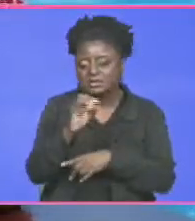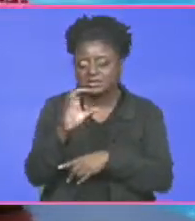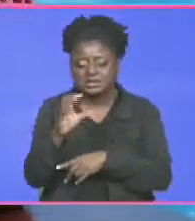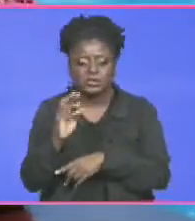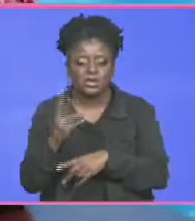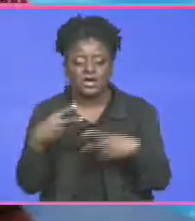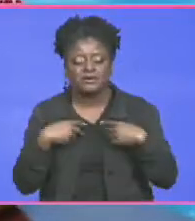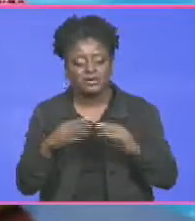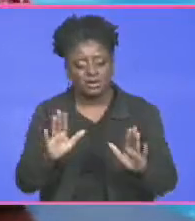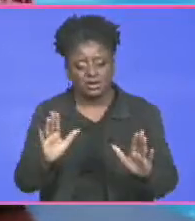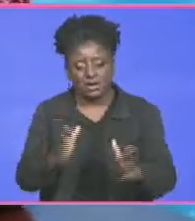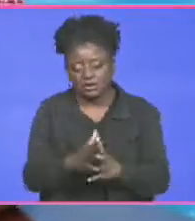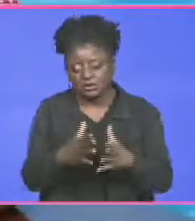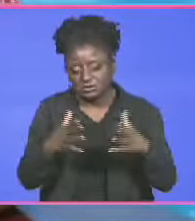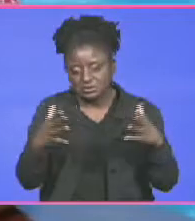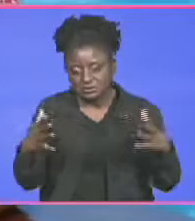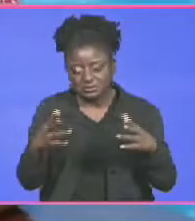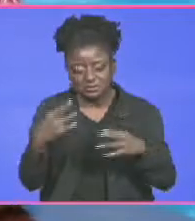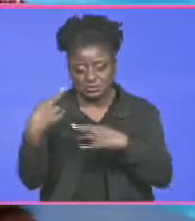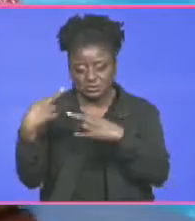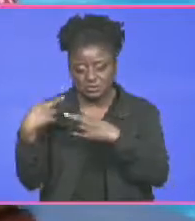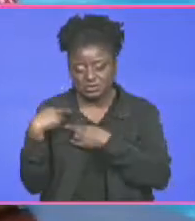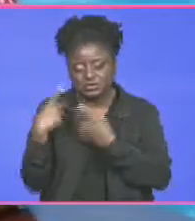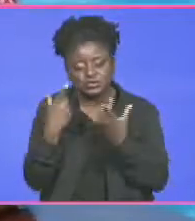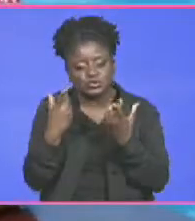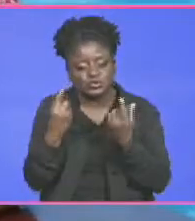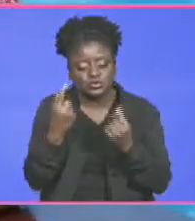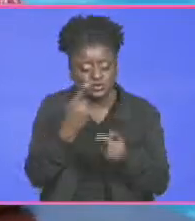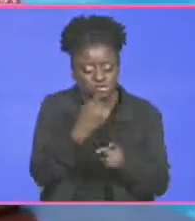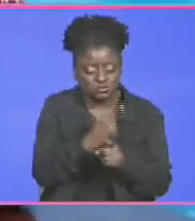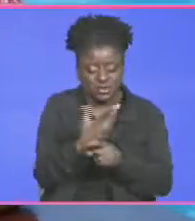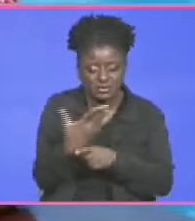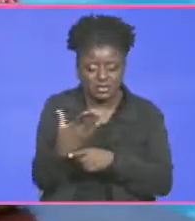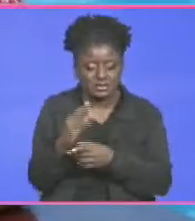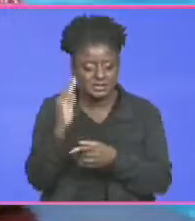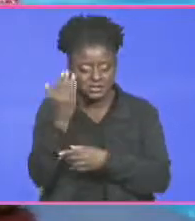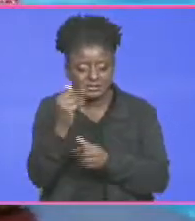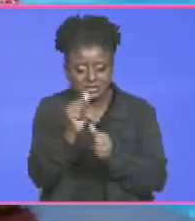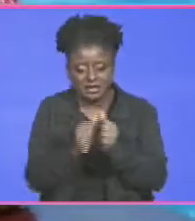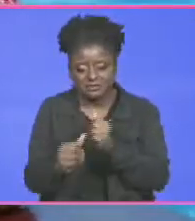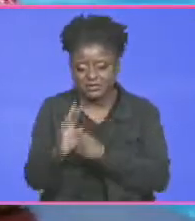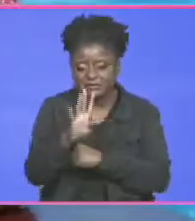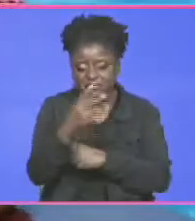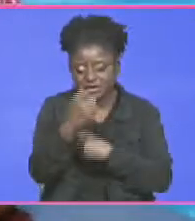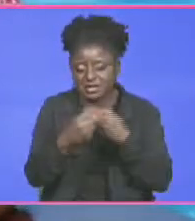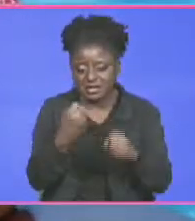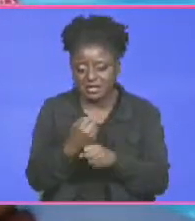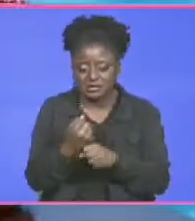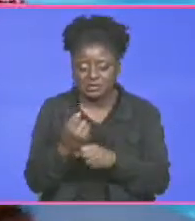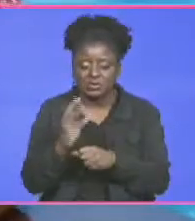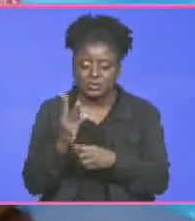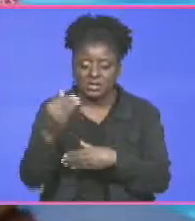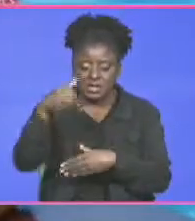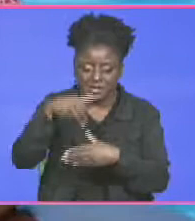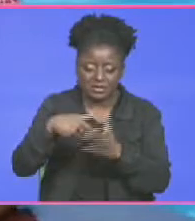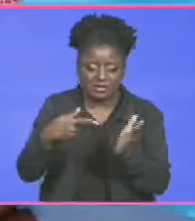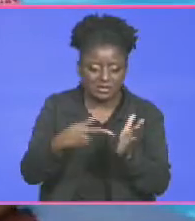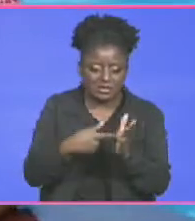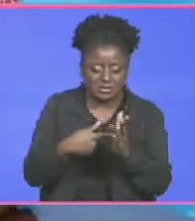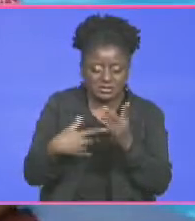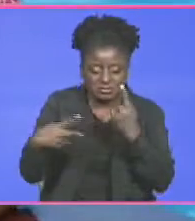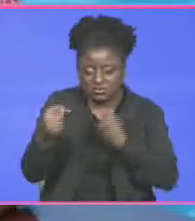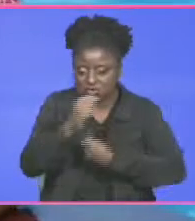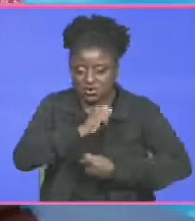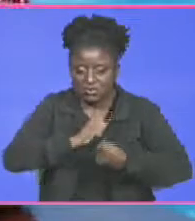we have an awesome responsibility to do the right thing. It seems to me that every 4 years we get in this turmoil, this fighting.